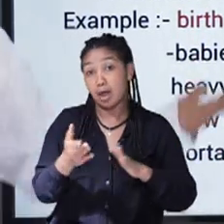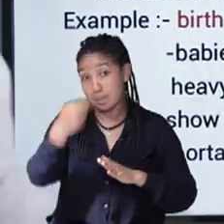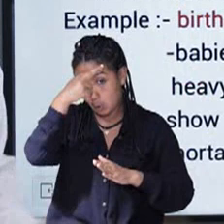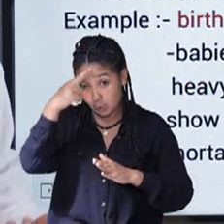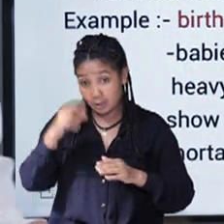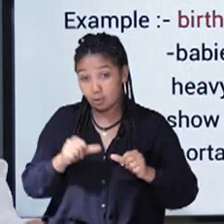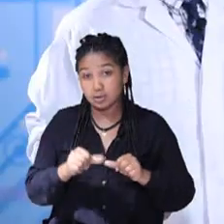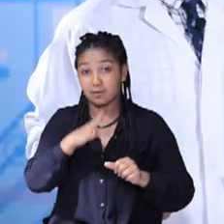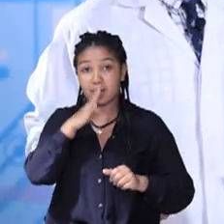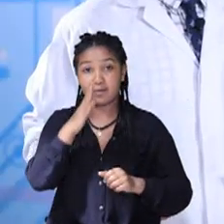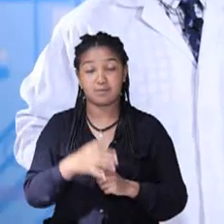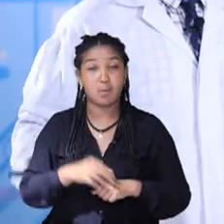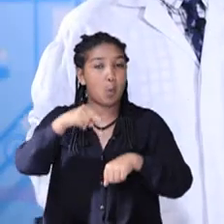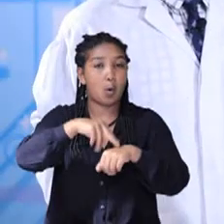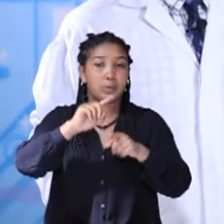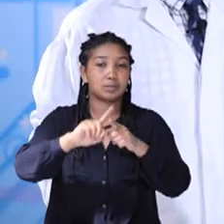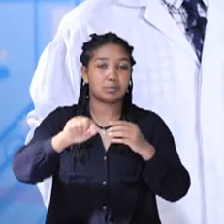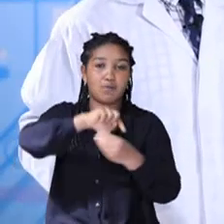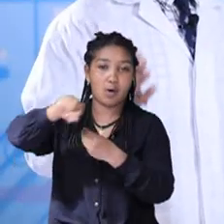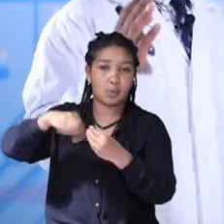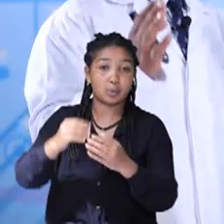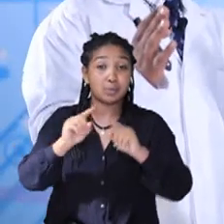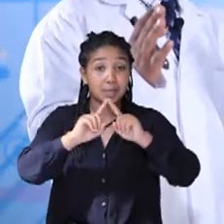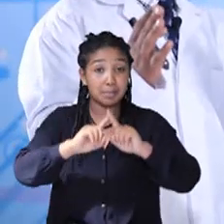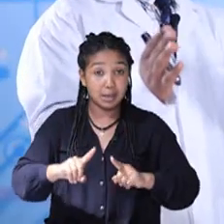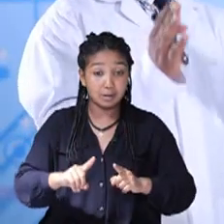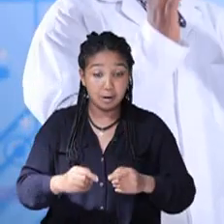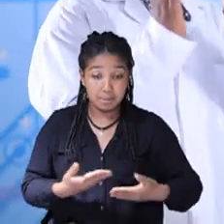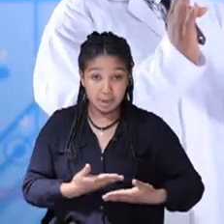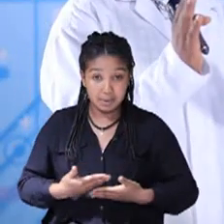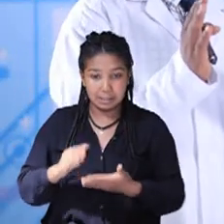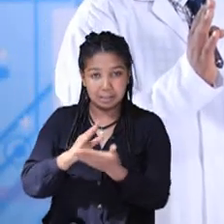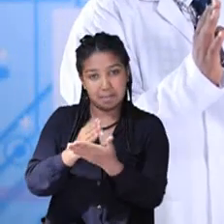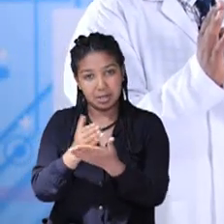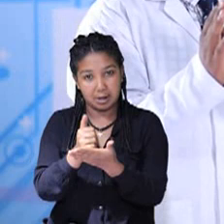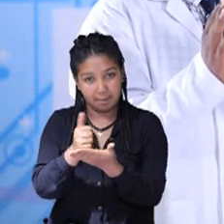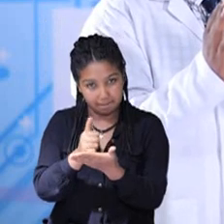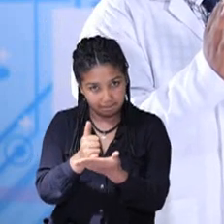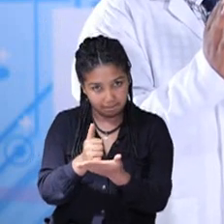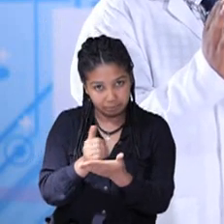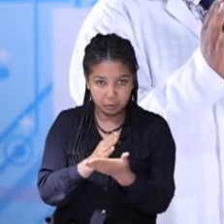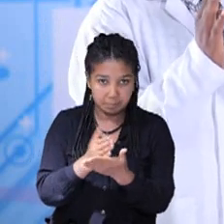couldn't survive the environment. But babies in the mean